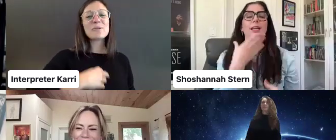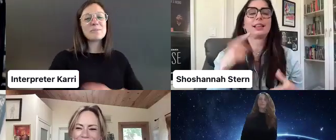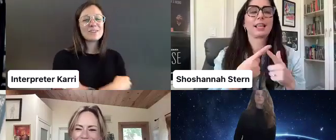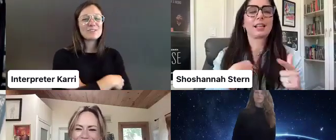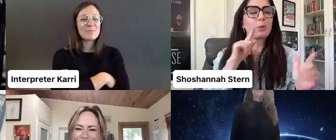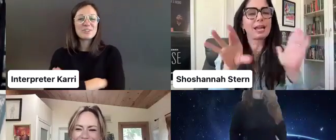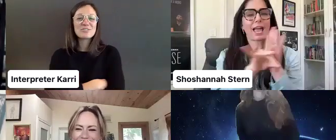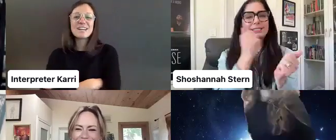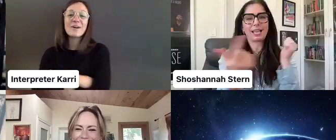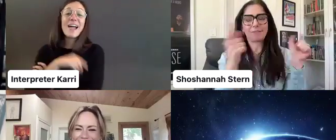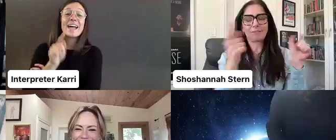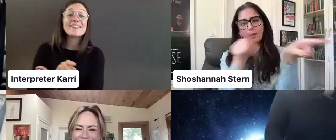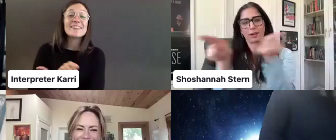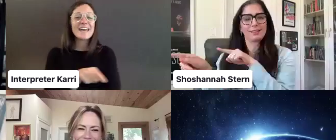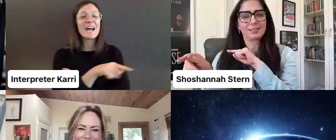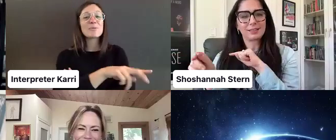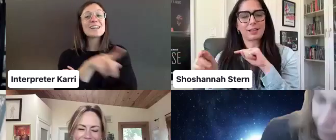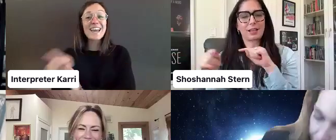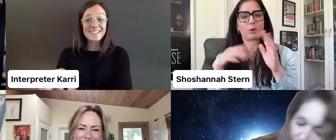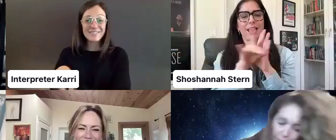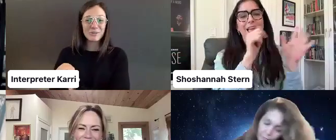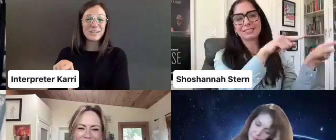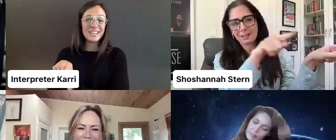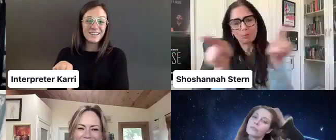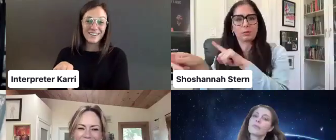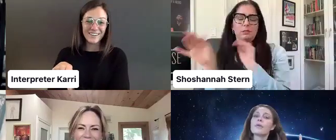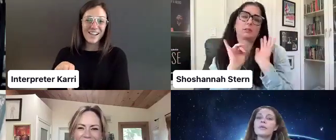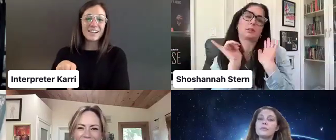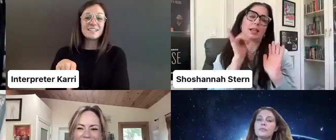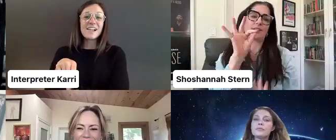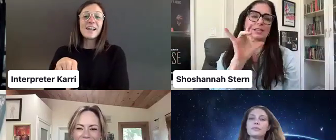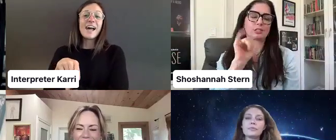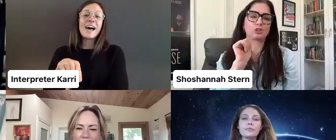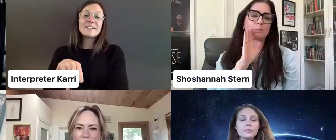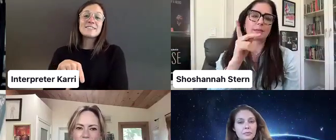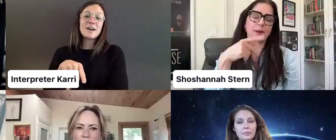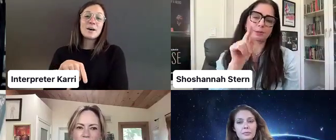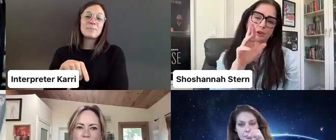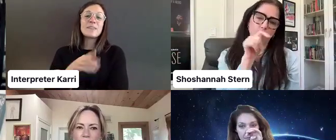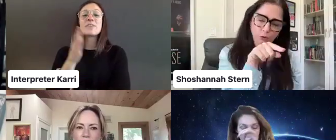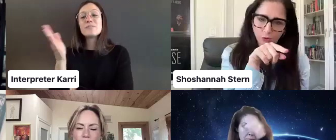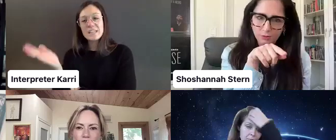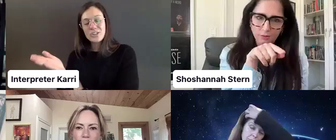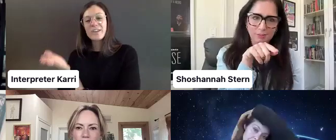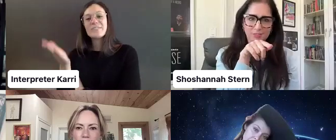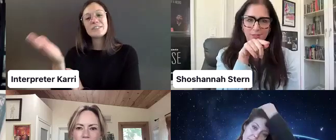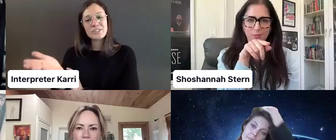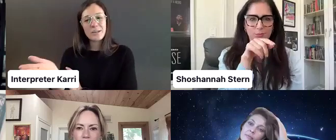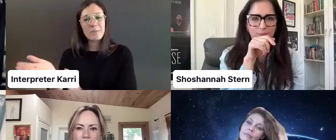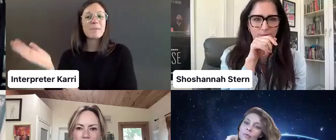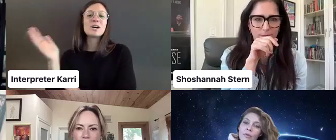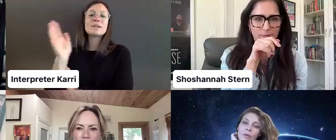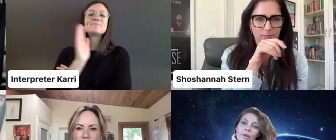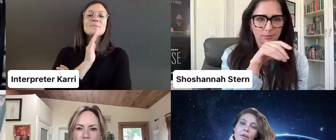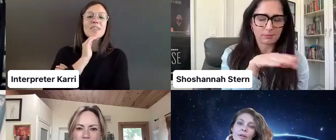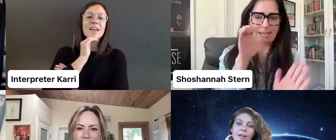That would be my dream project right now. And then I'm going to cast everyone here Okay. as like Felicia. Felicia's going to be